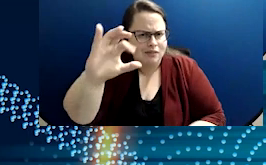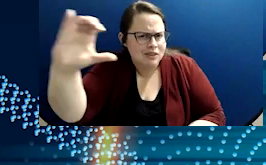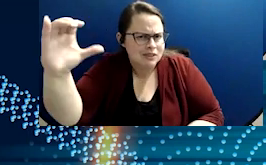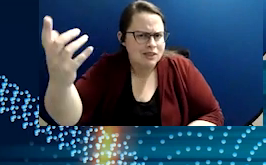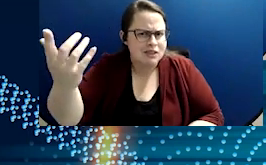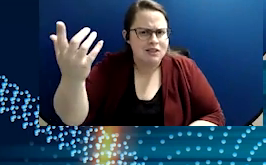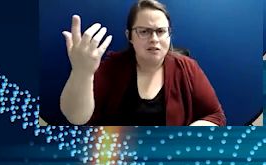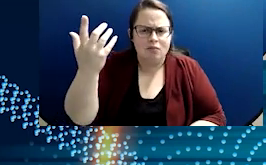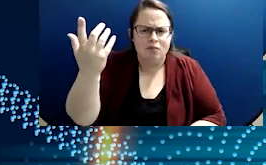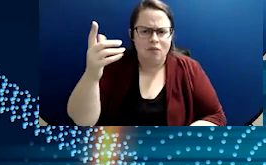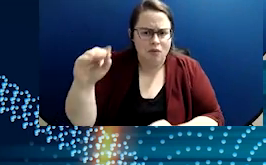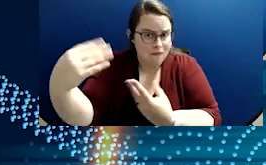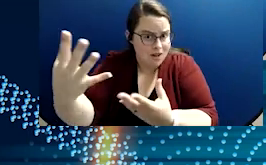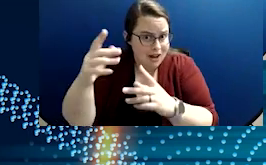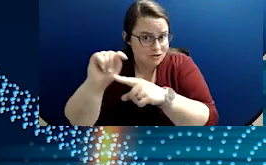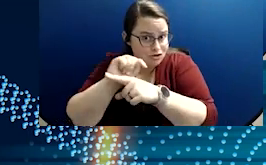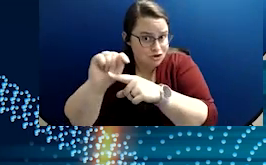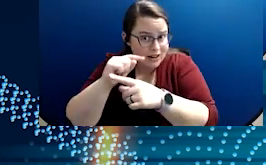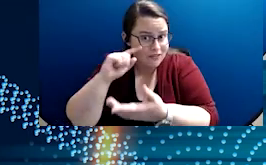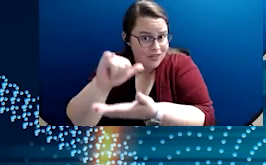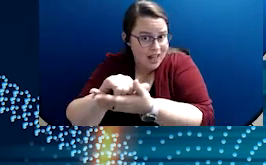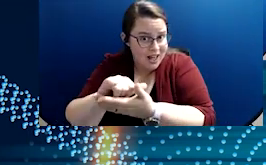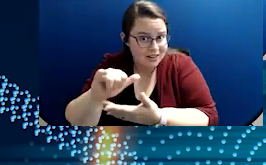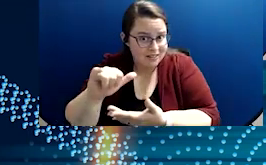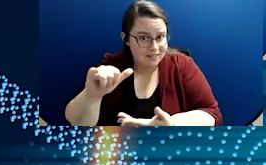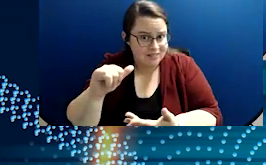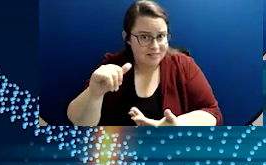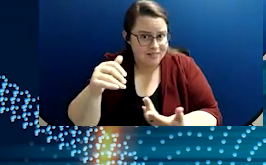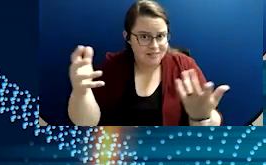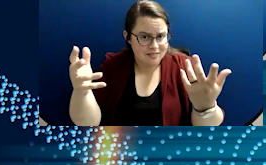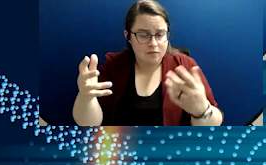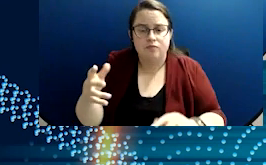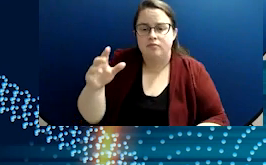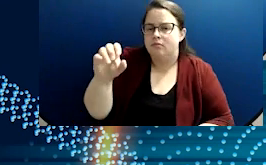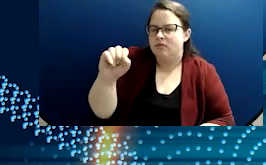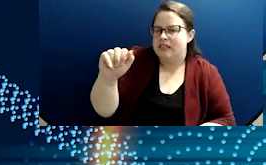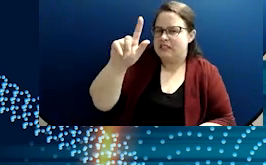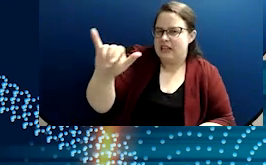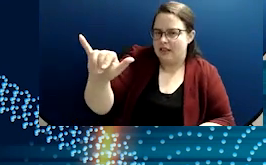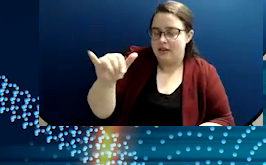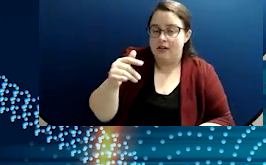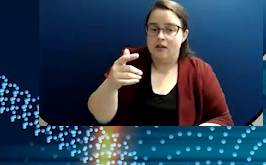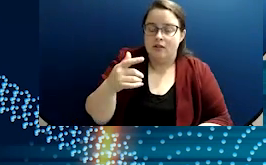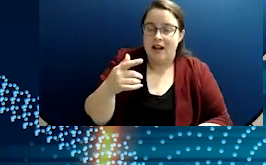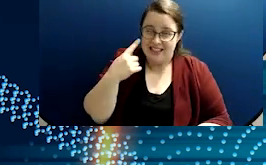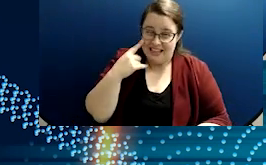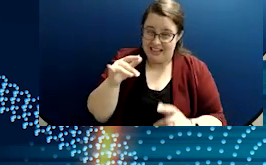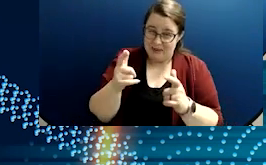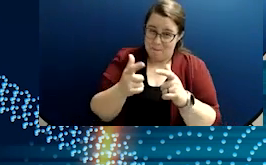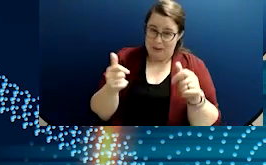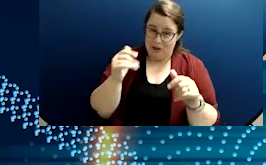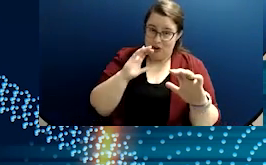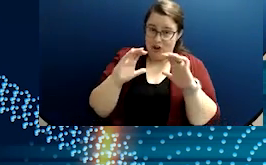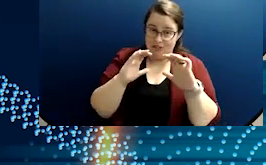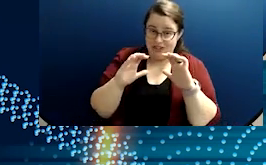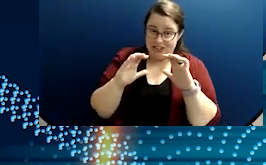training? As an instructor. Yeah, so I think that that's a bigger that's a conversation